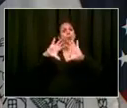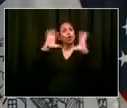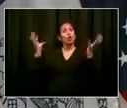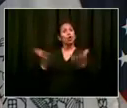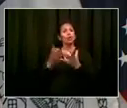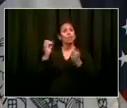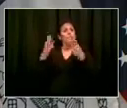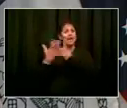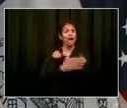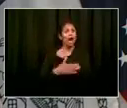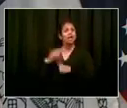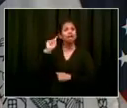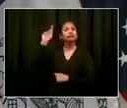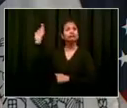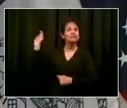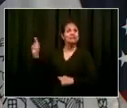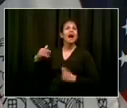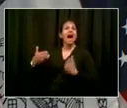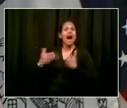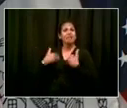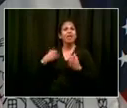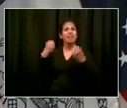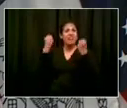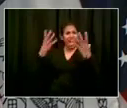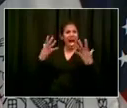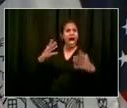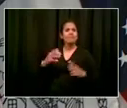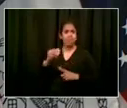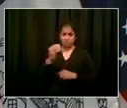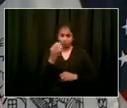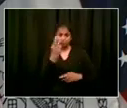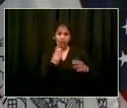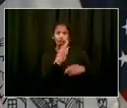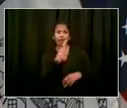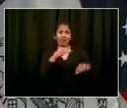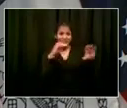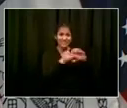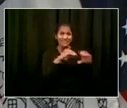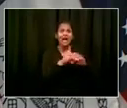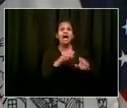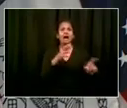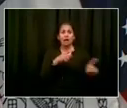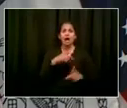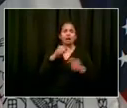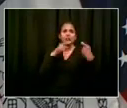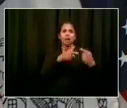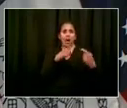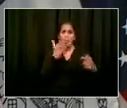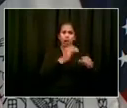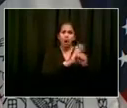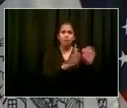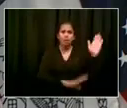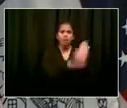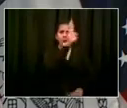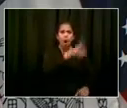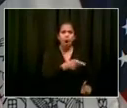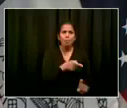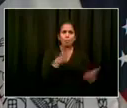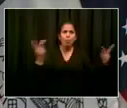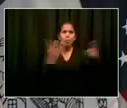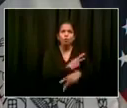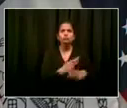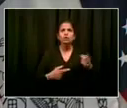And we're just not going to allow a resurgence here if there's anything we can do to stop it. So my view and my understanding is